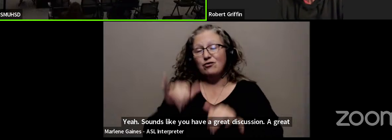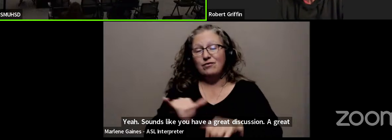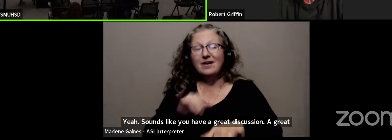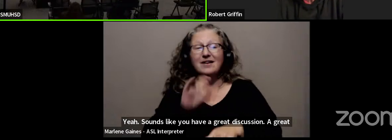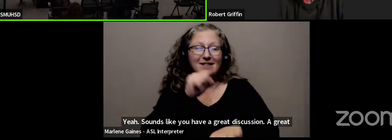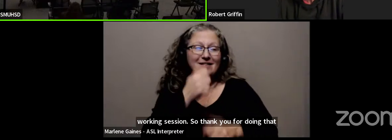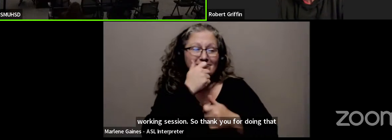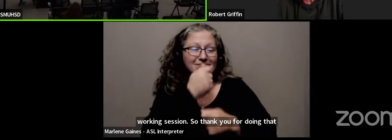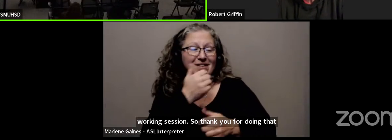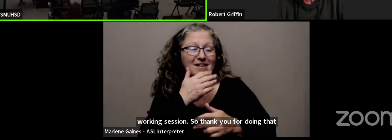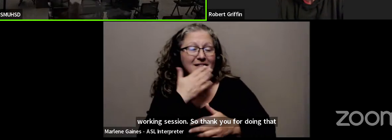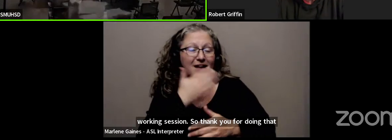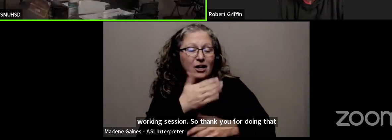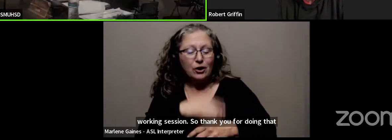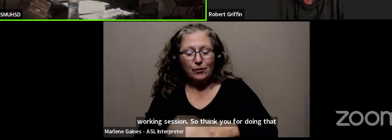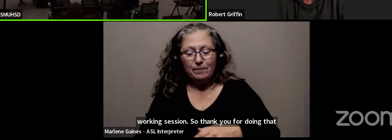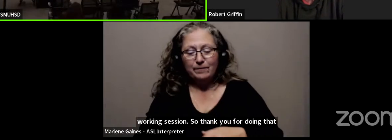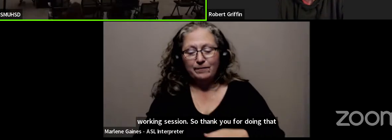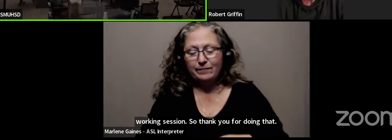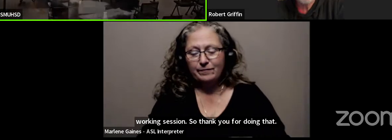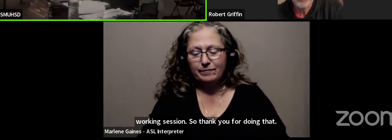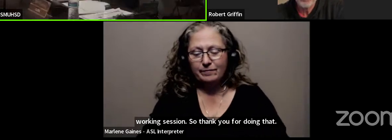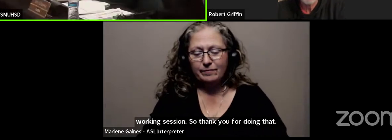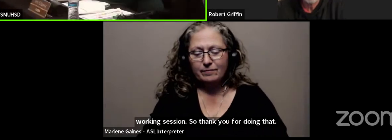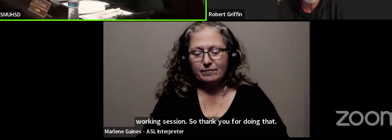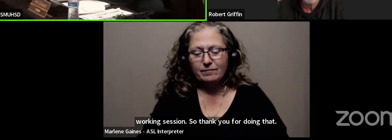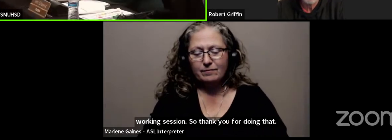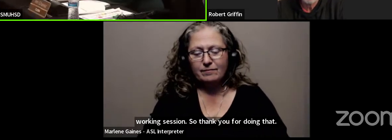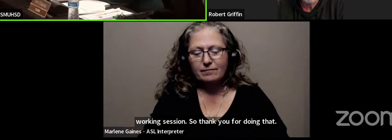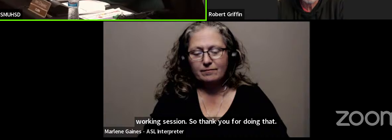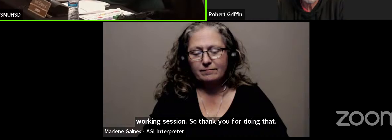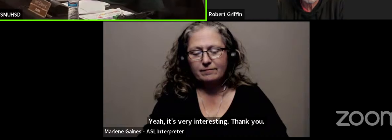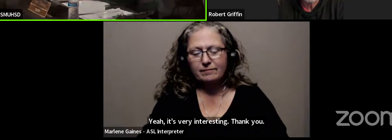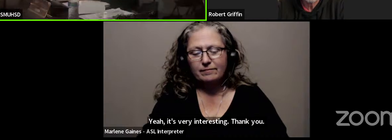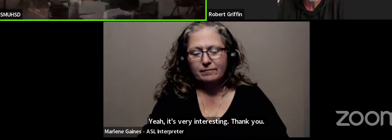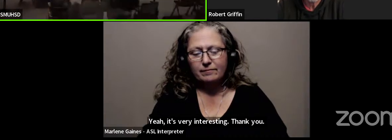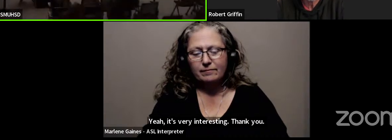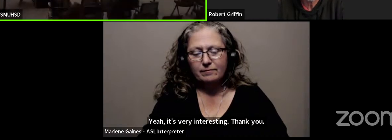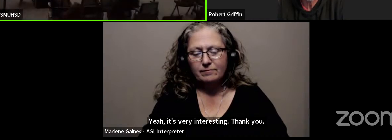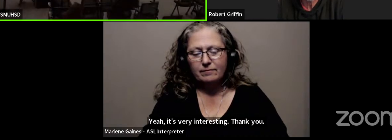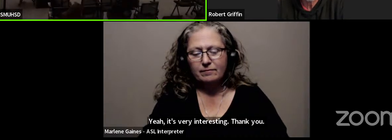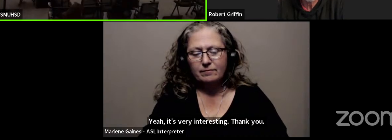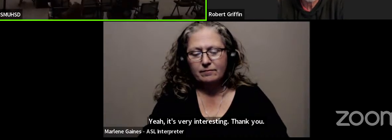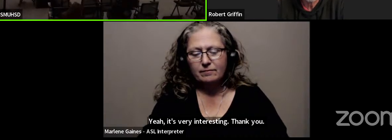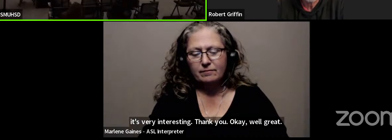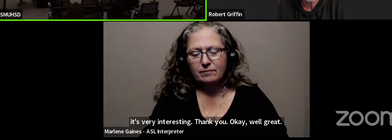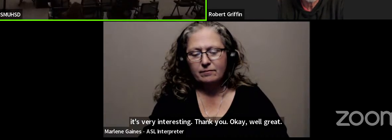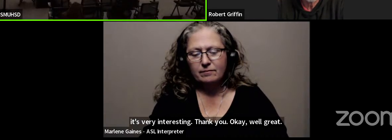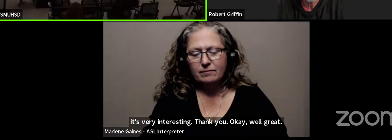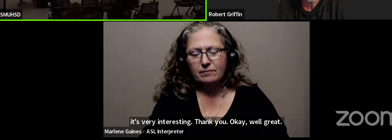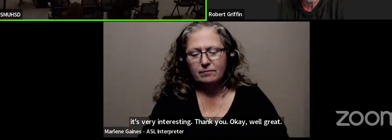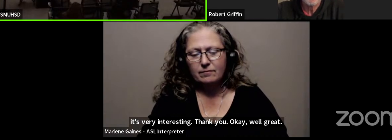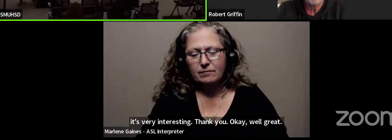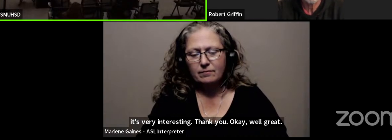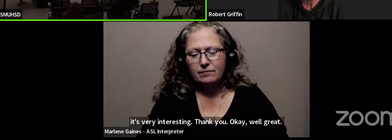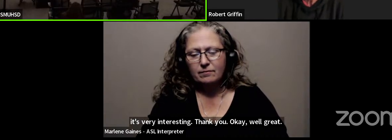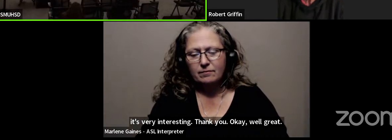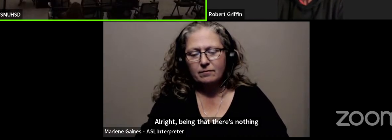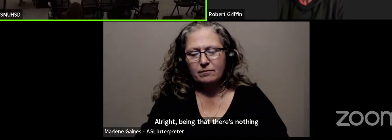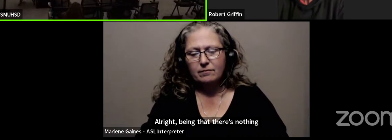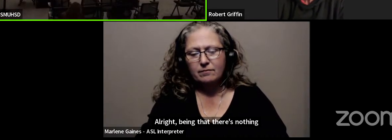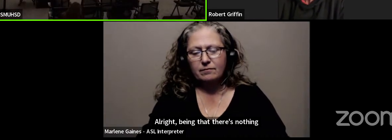interesting. Thank it you. is. Okay, well, great. All right, being that there's nothing else to